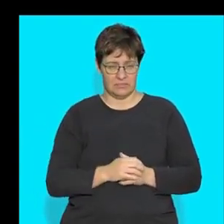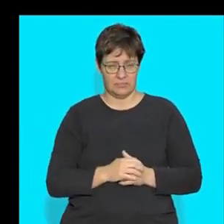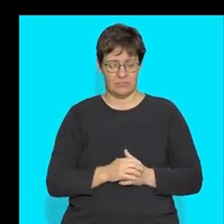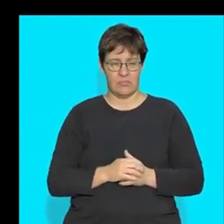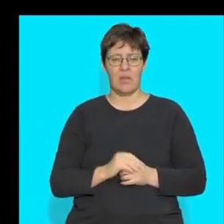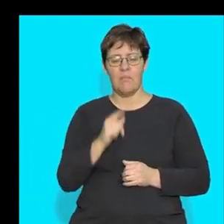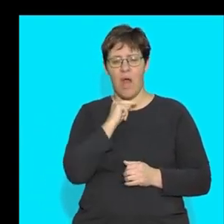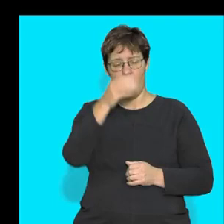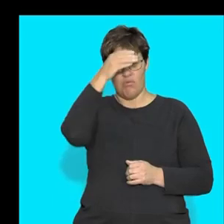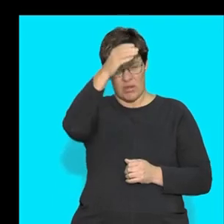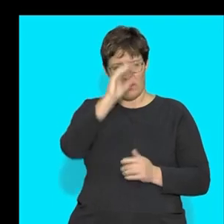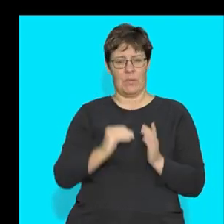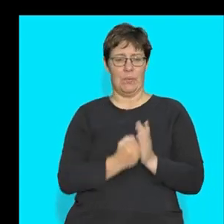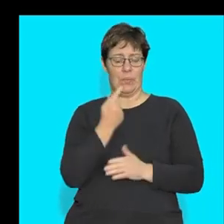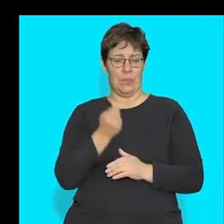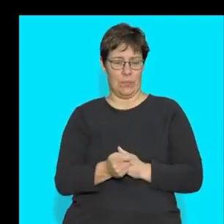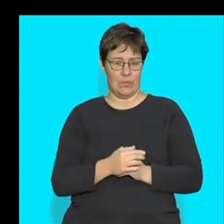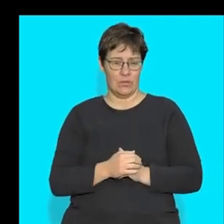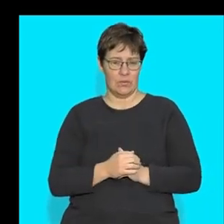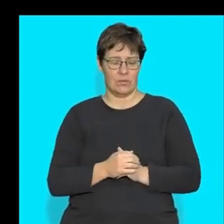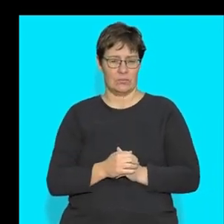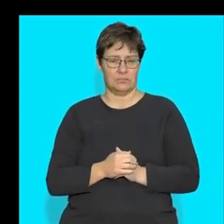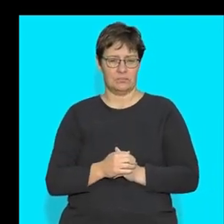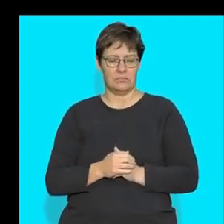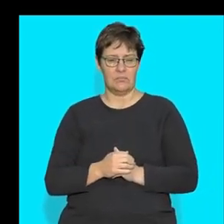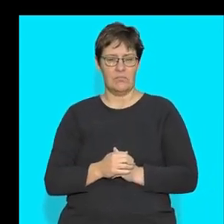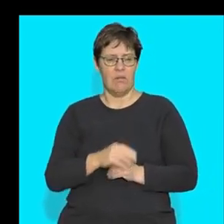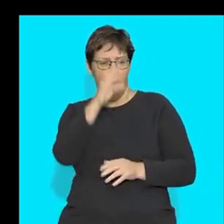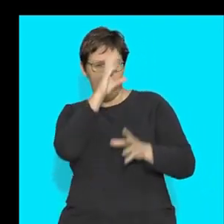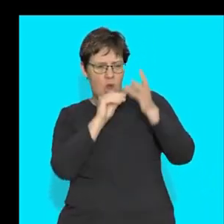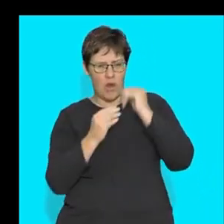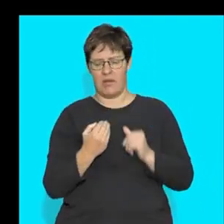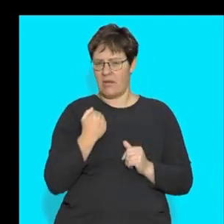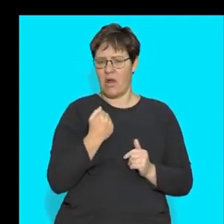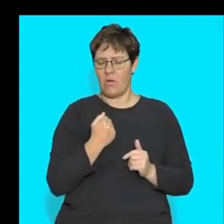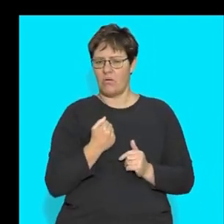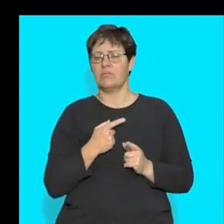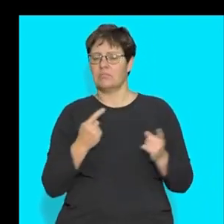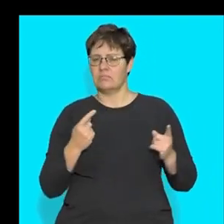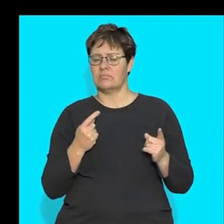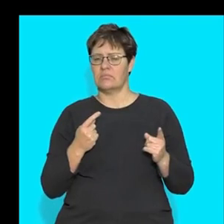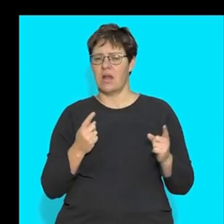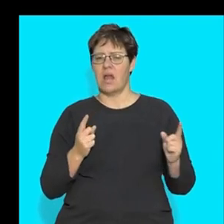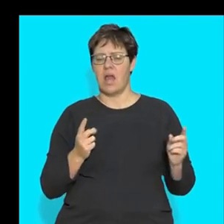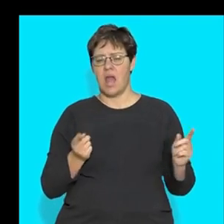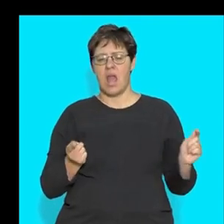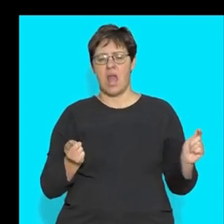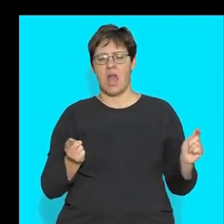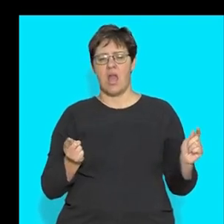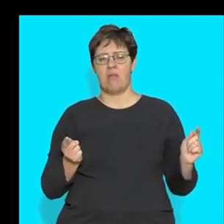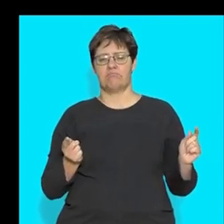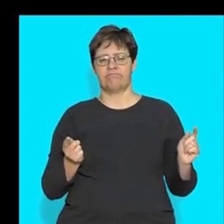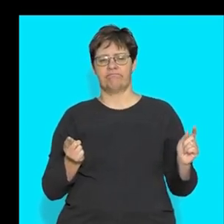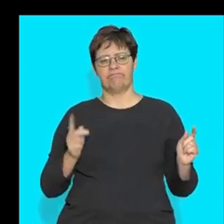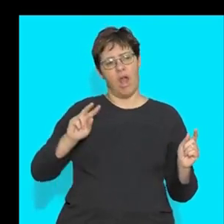a new concept that you only now learn it when you start talking about the inverse of an exponential